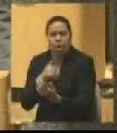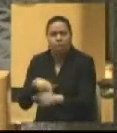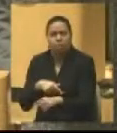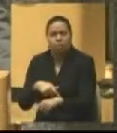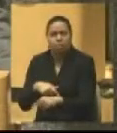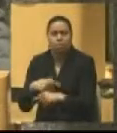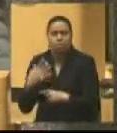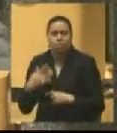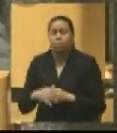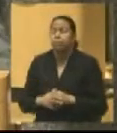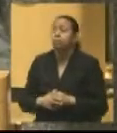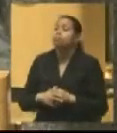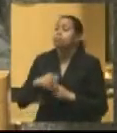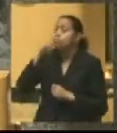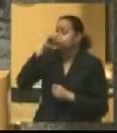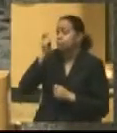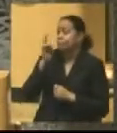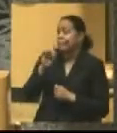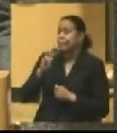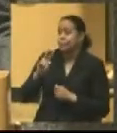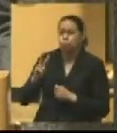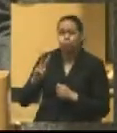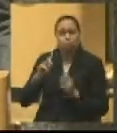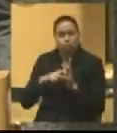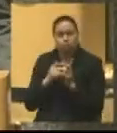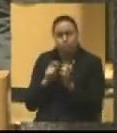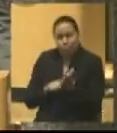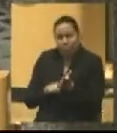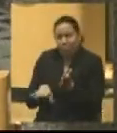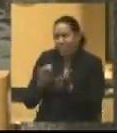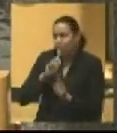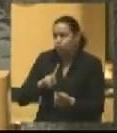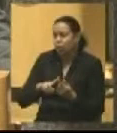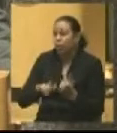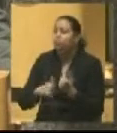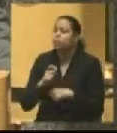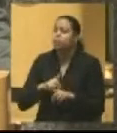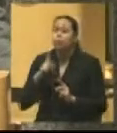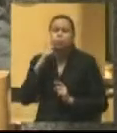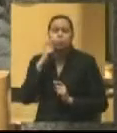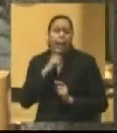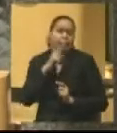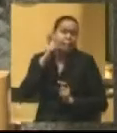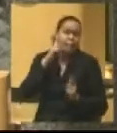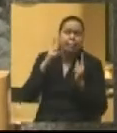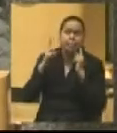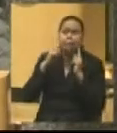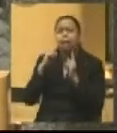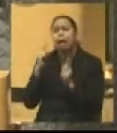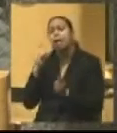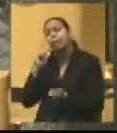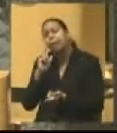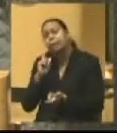summer of 1862, when people first tried to answer that question, they usually resorted to idle speculations. They drew inferences